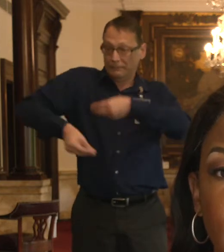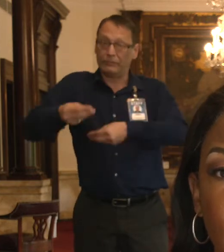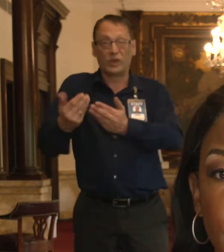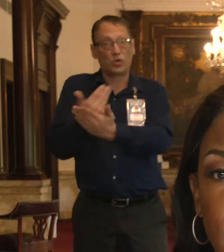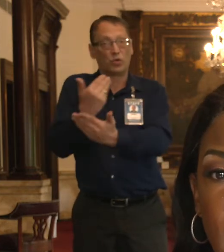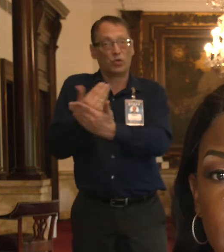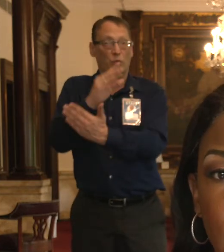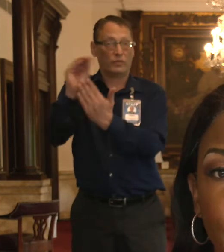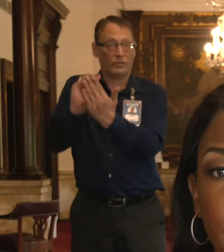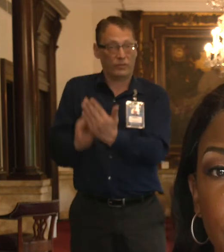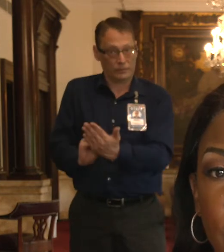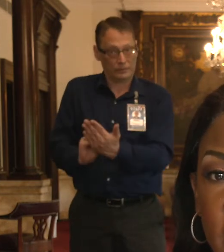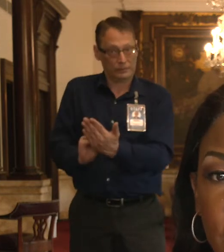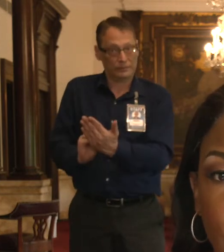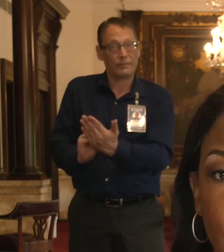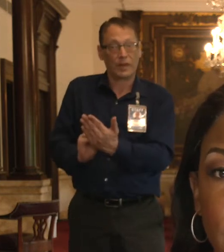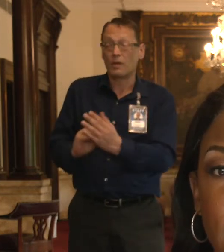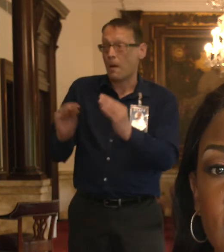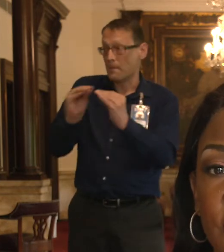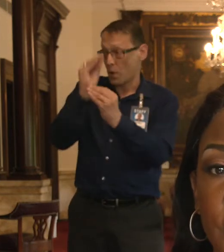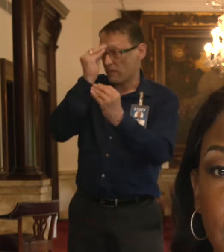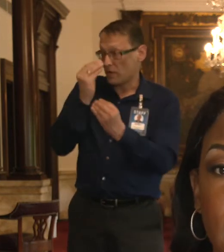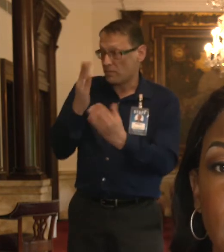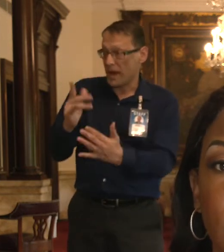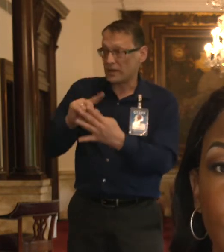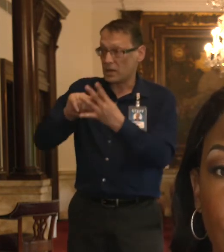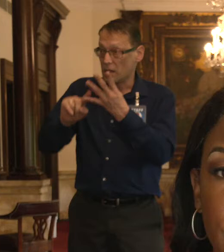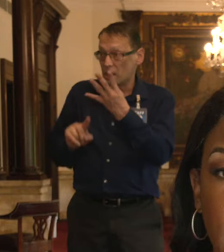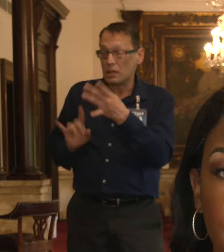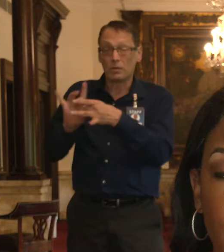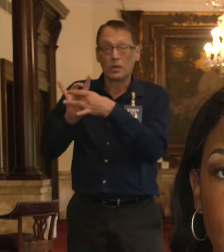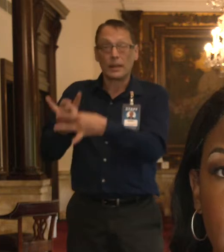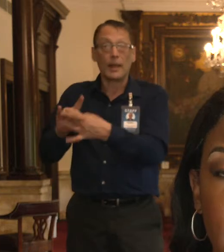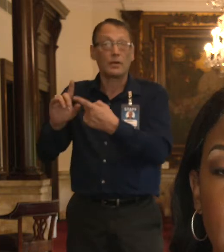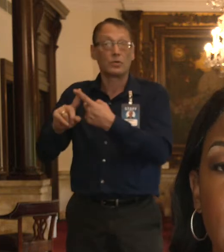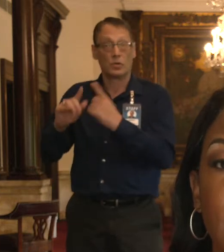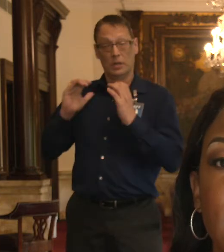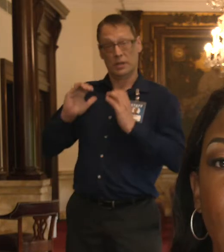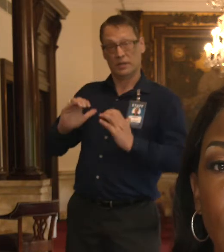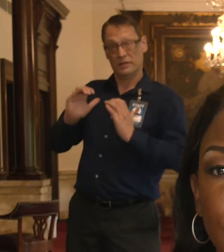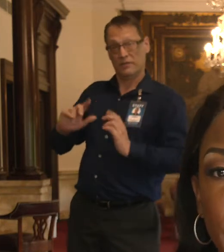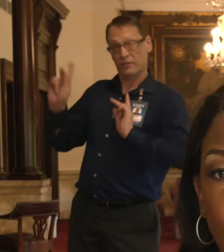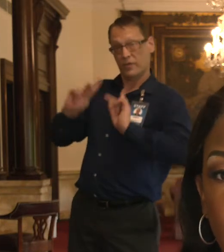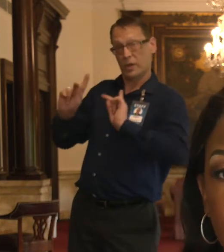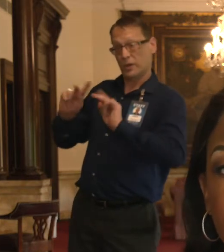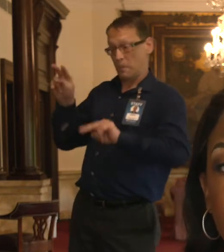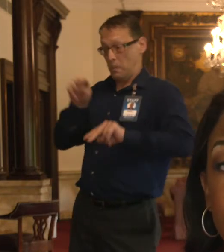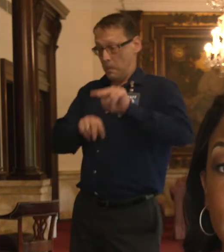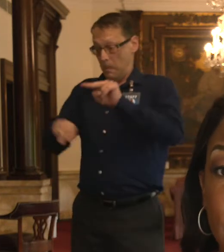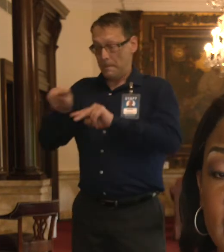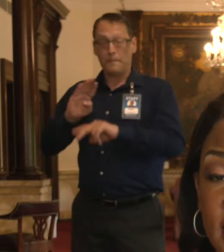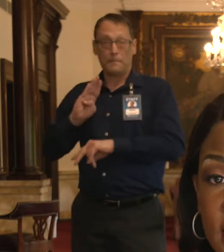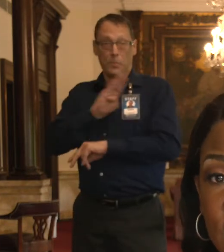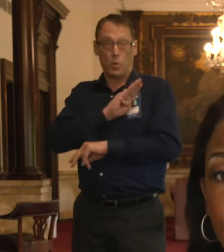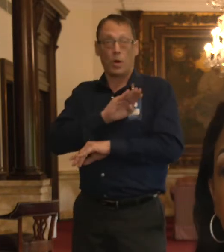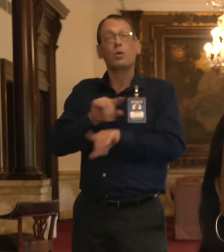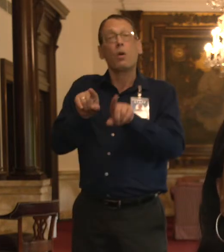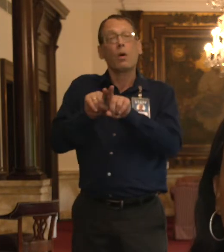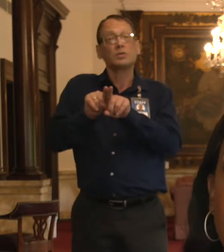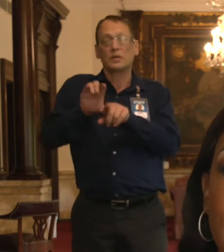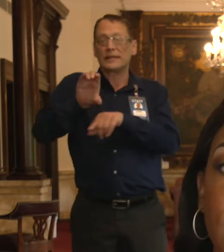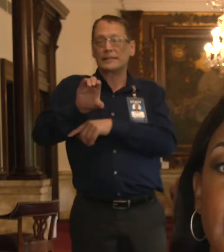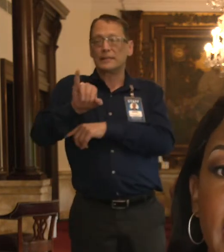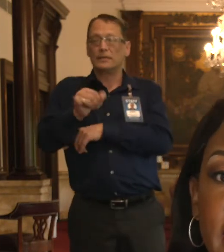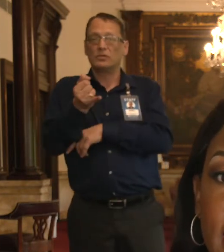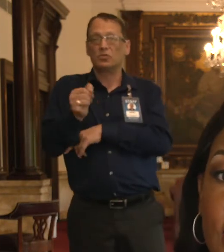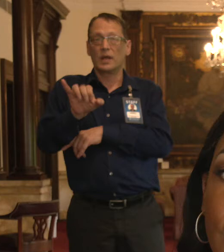oversight of officer conduct with more info going to the Civilian Oversight Board. This also requires the CJC to submit